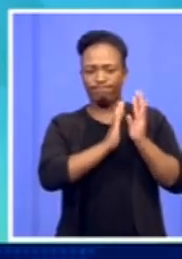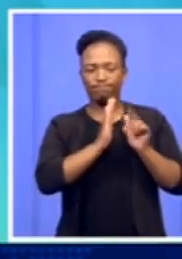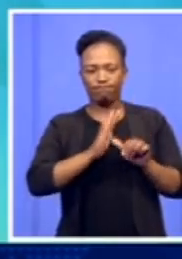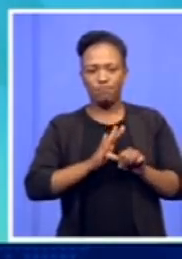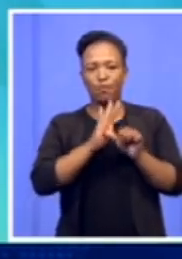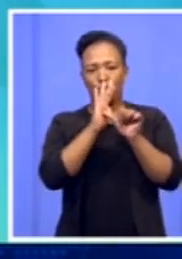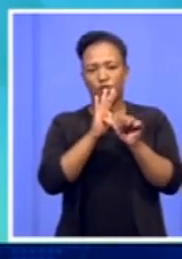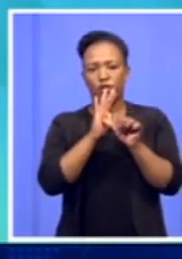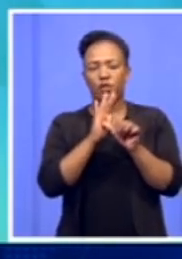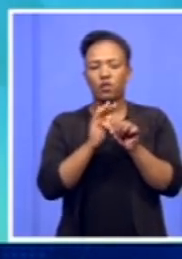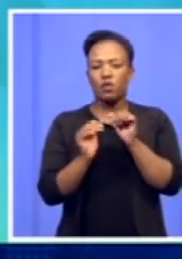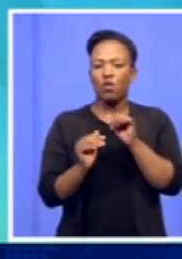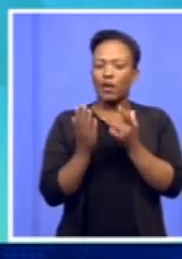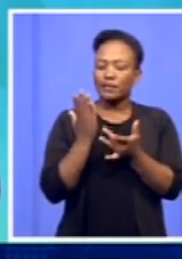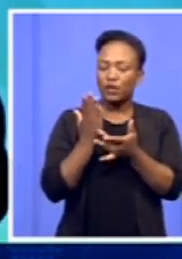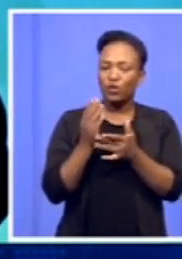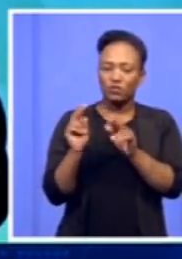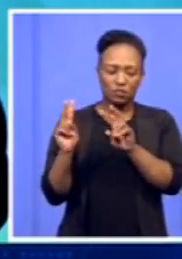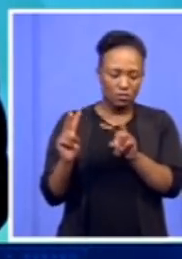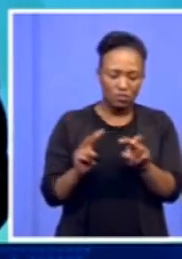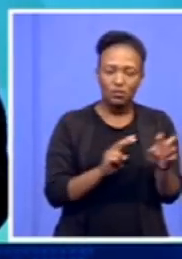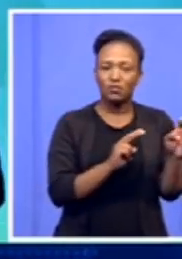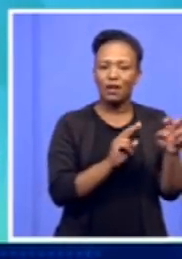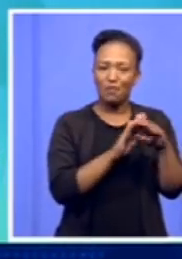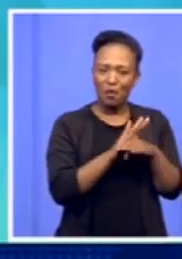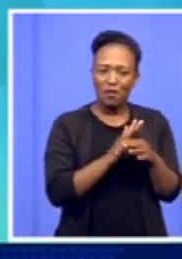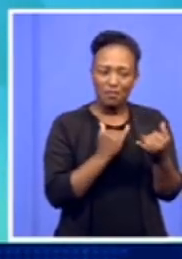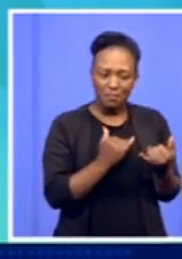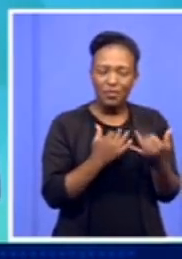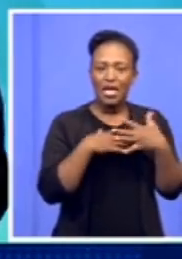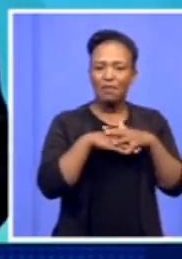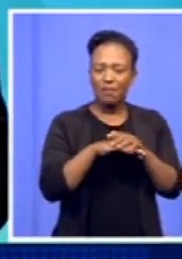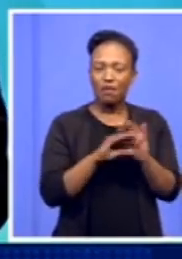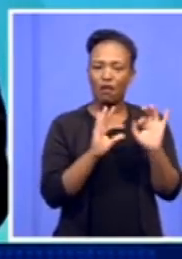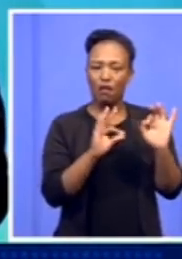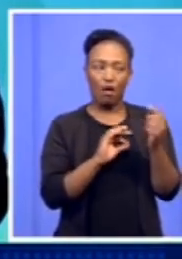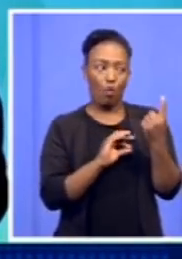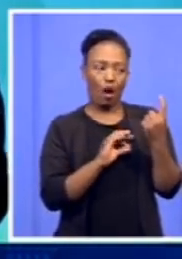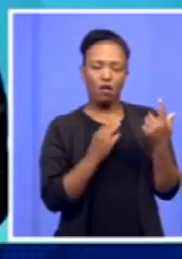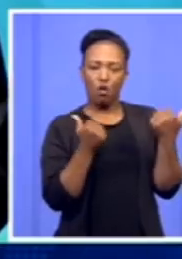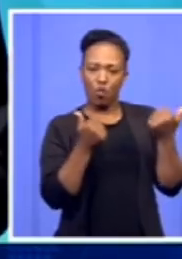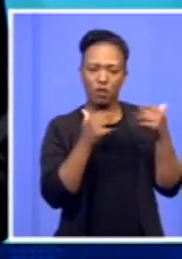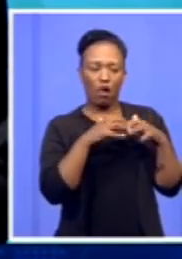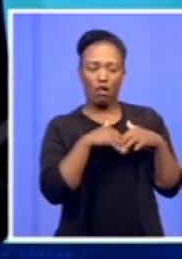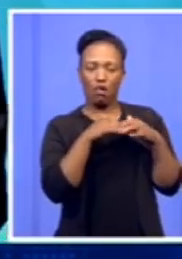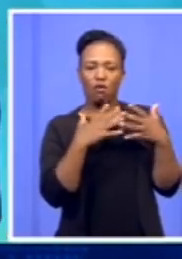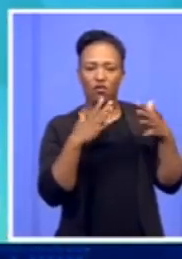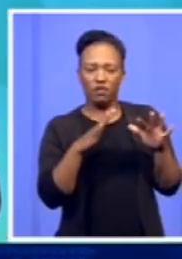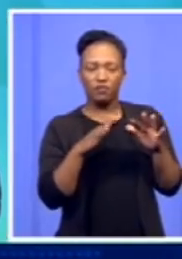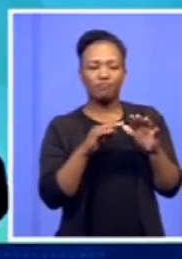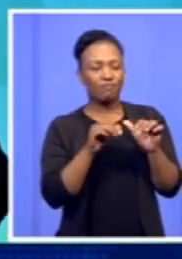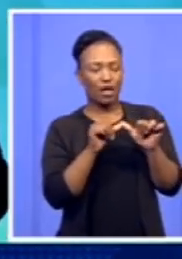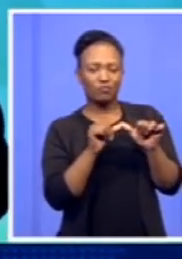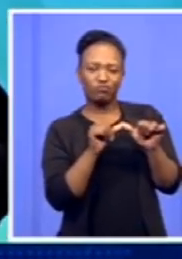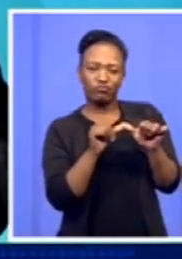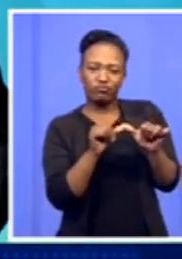program, once successfully implemented, will without doubt set Africa on a sustainable path of self-sufficiency in terms